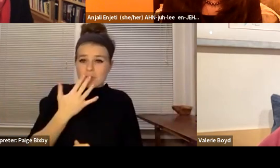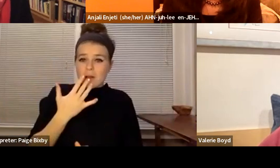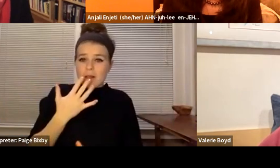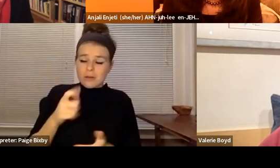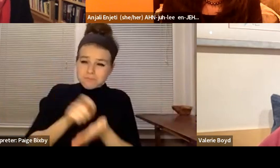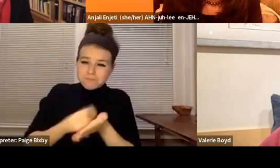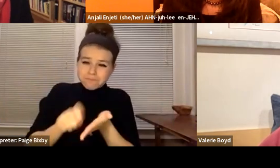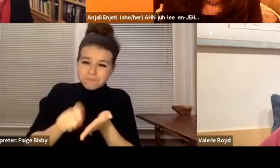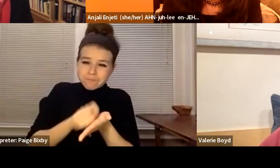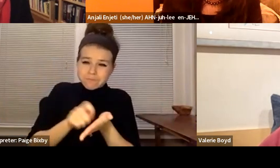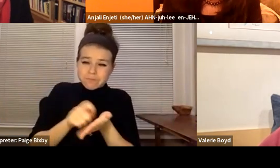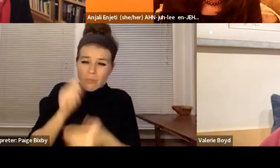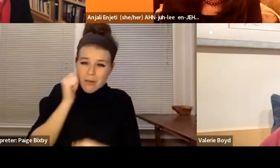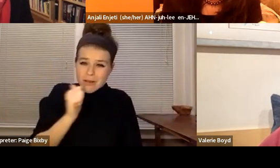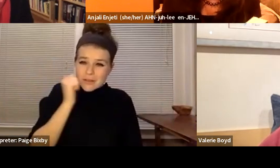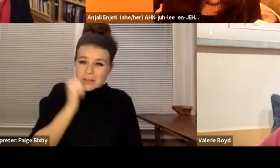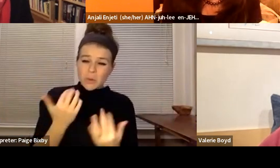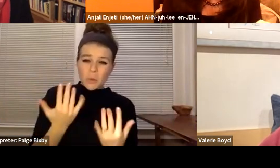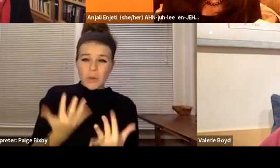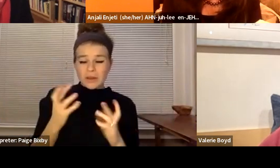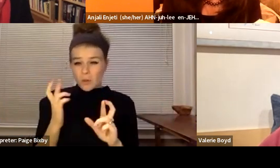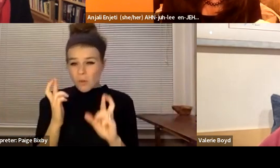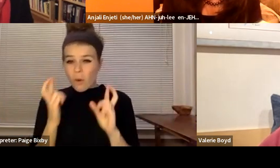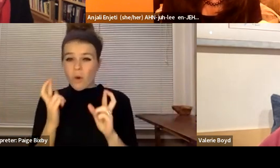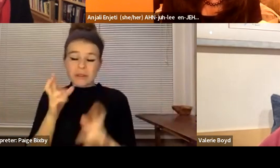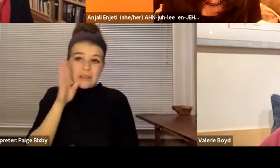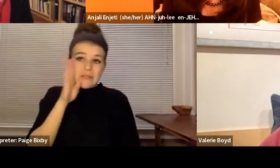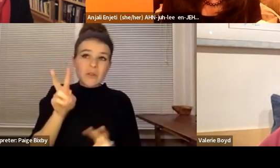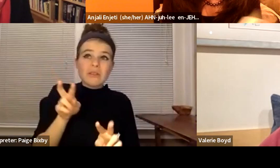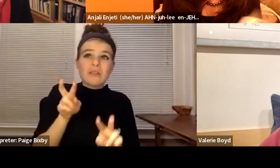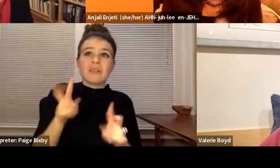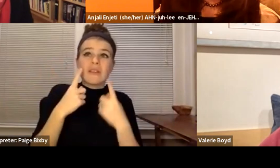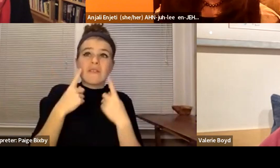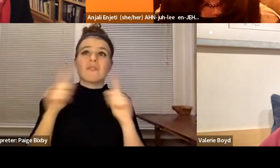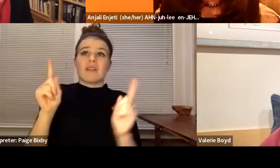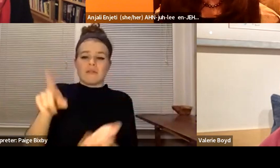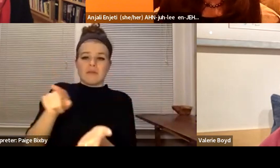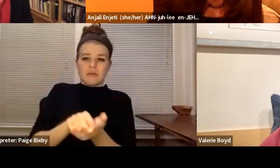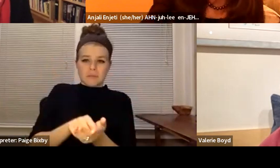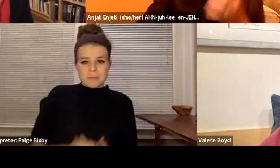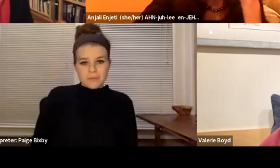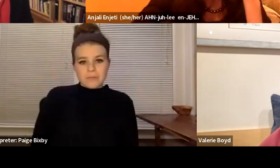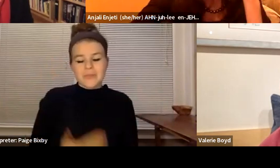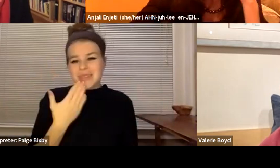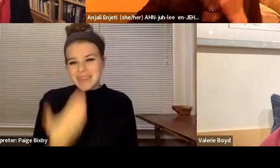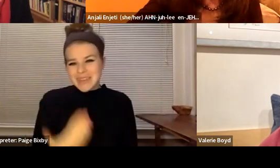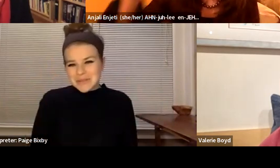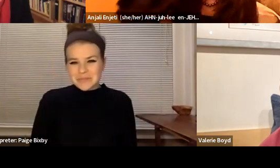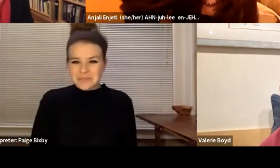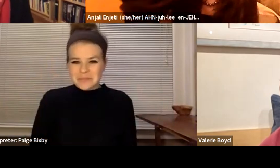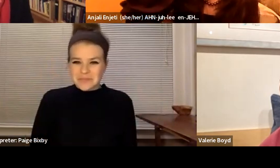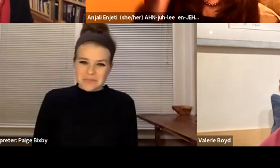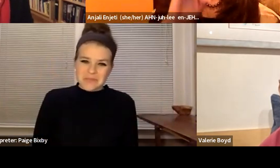day, waiting, hoping that they will someday see the light. Thank you.